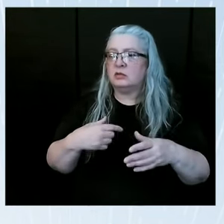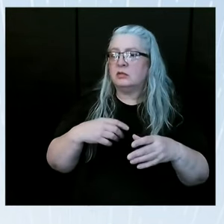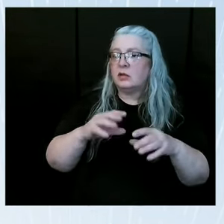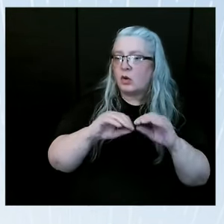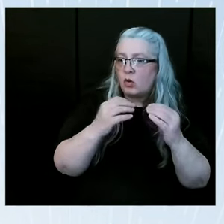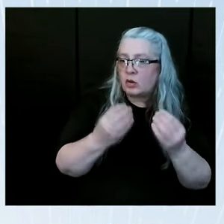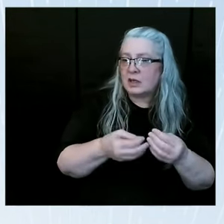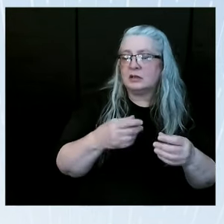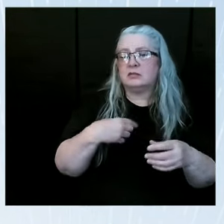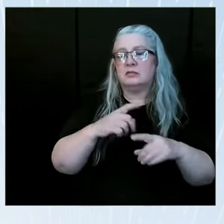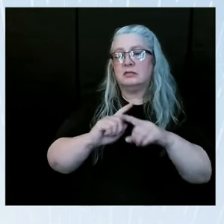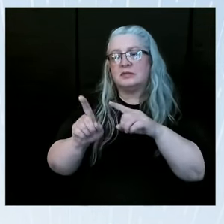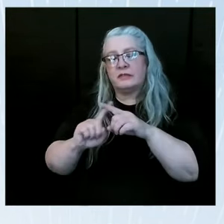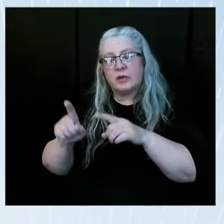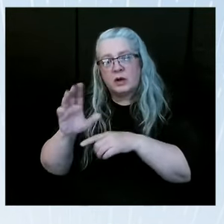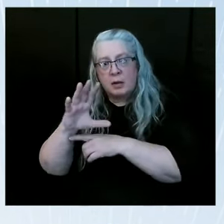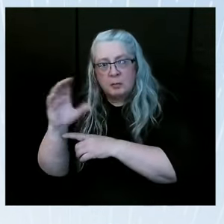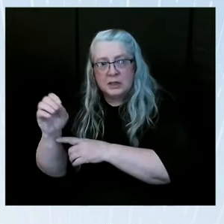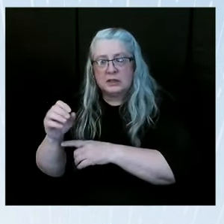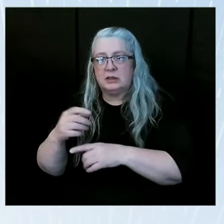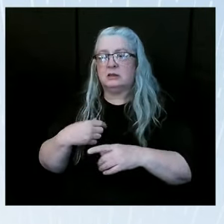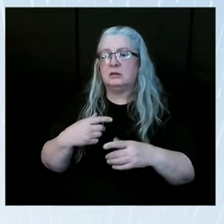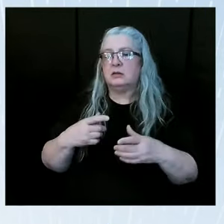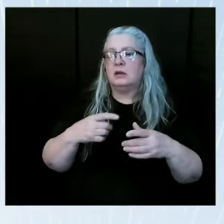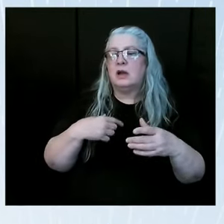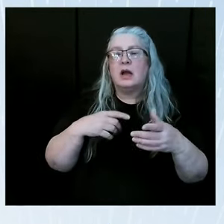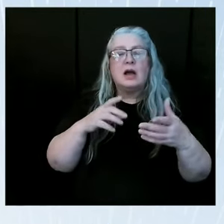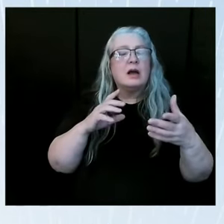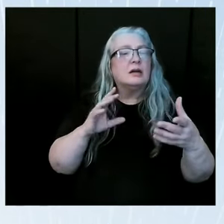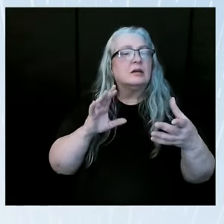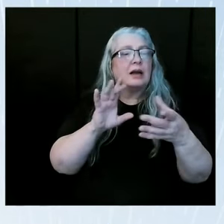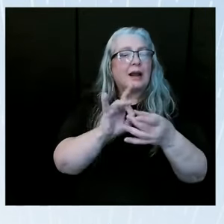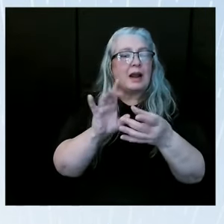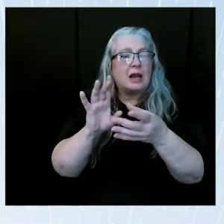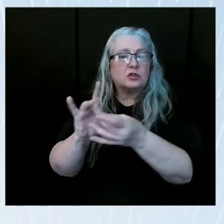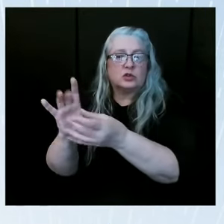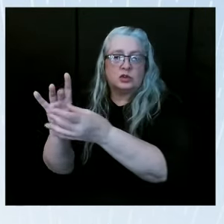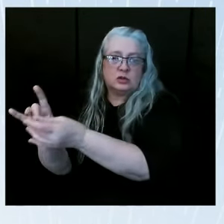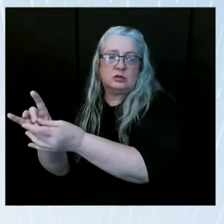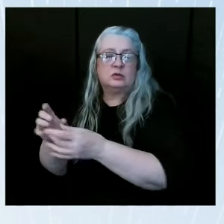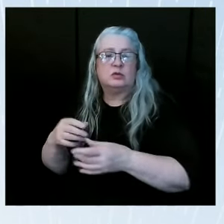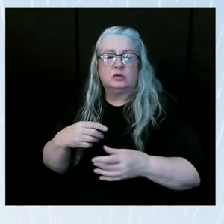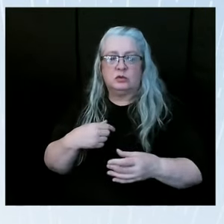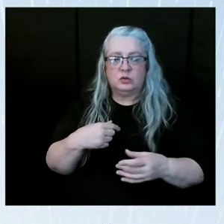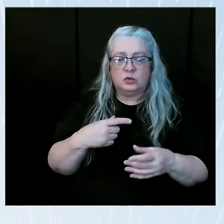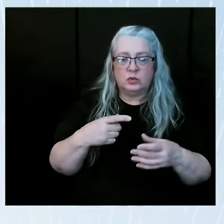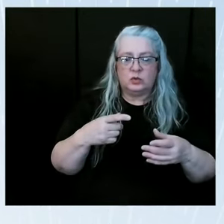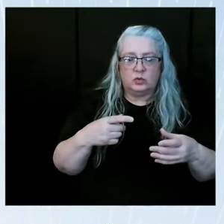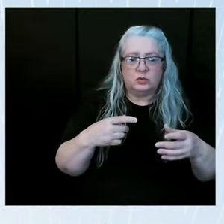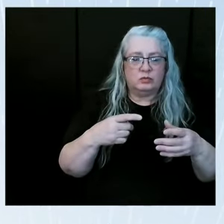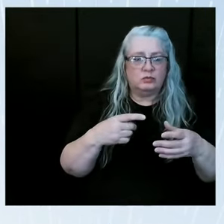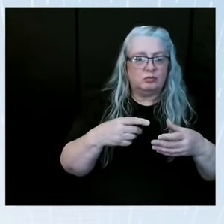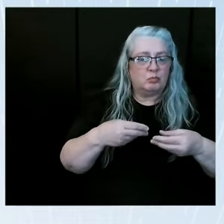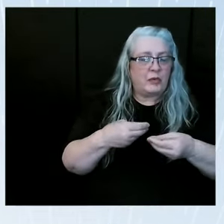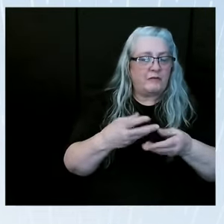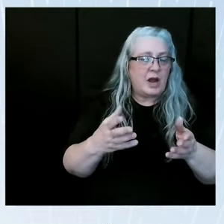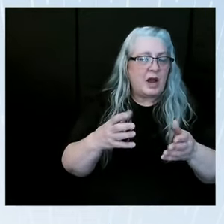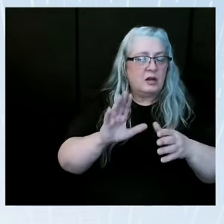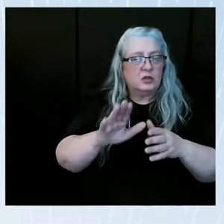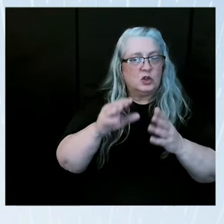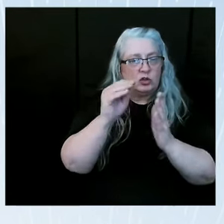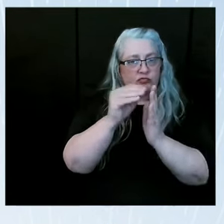that the stories and images that we use in our annual report respect the privacy and dignity of